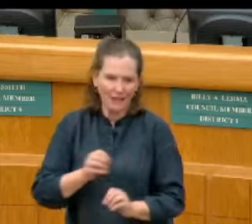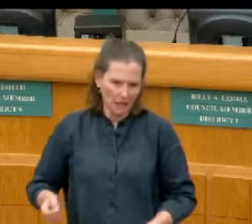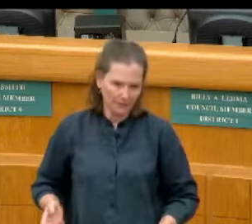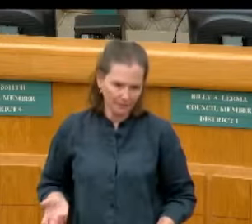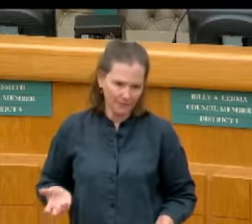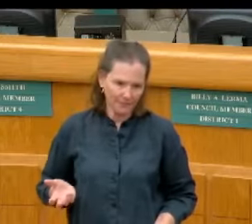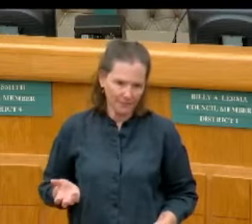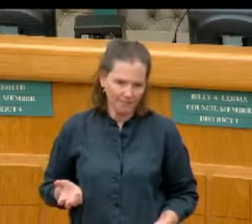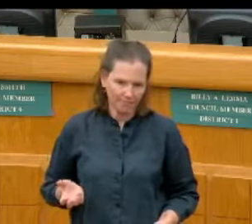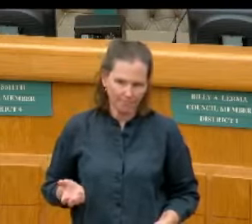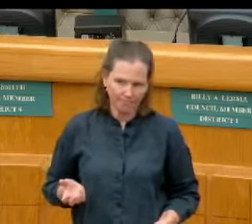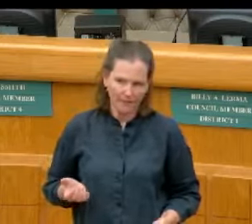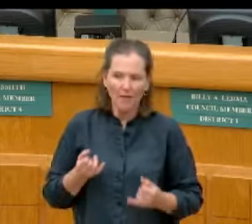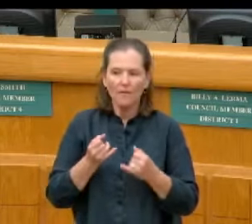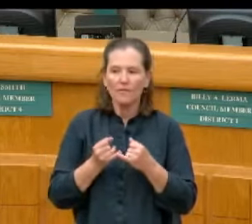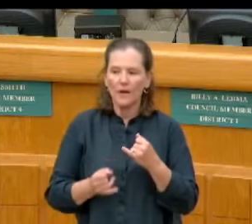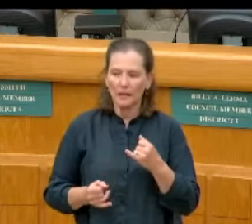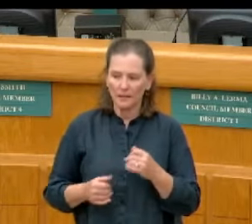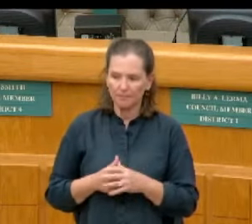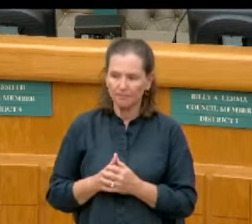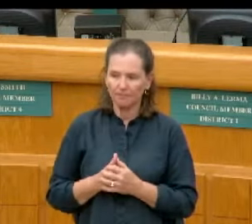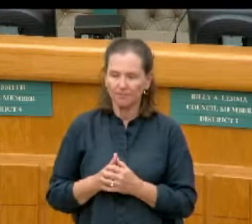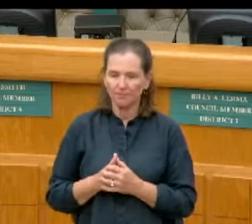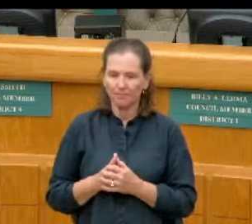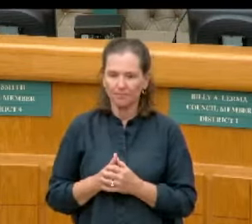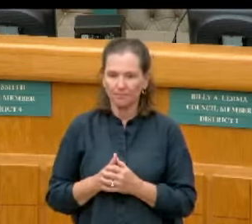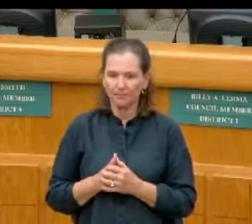I would just like to take a moment for the